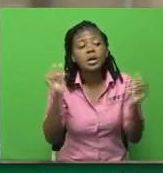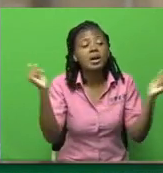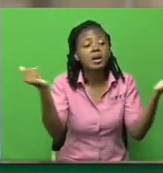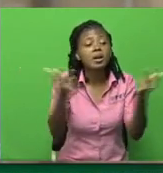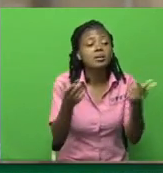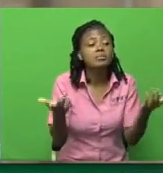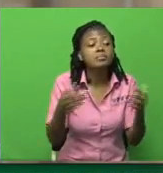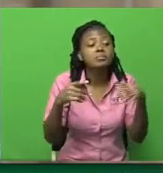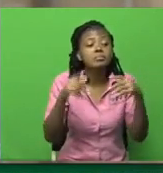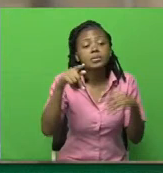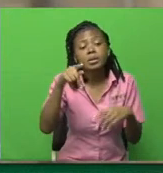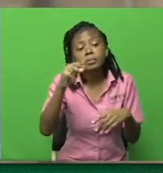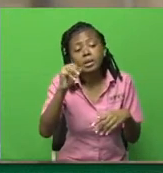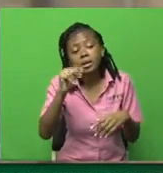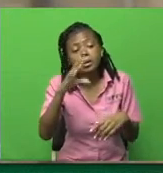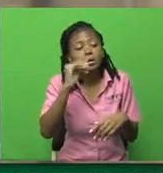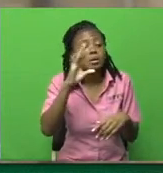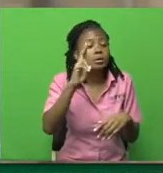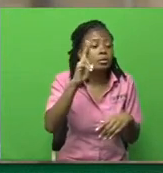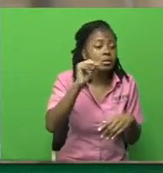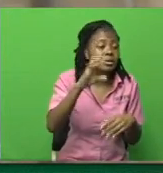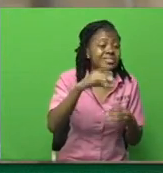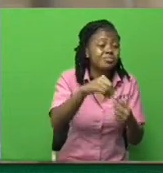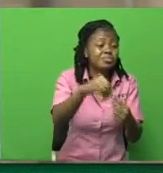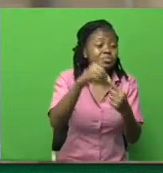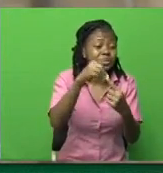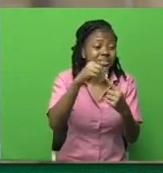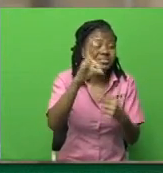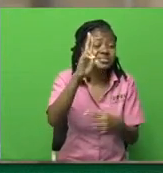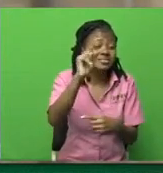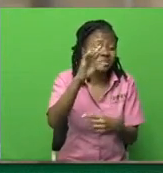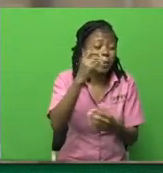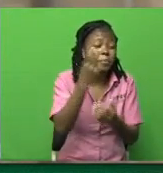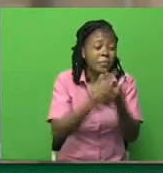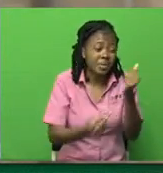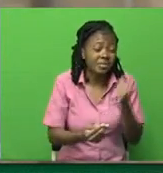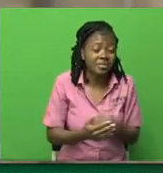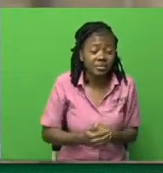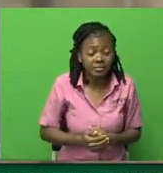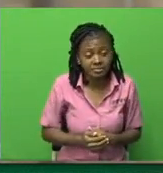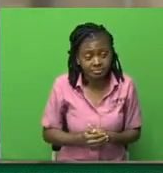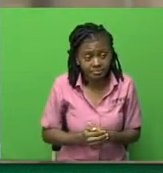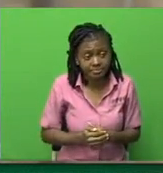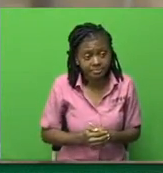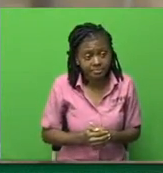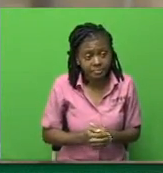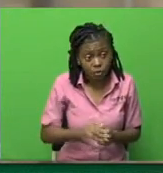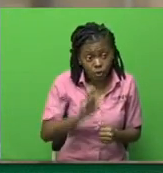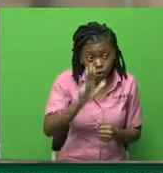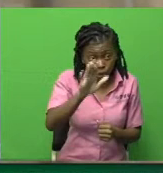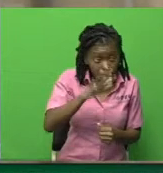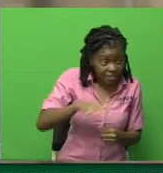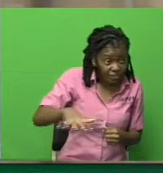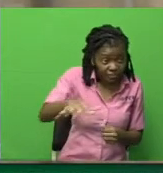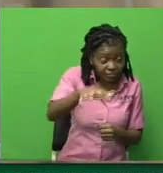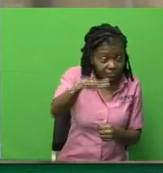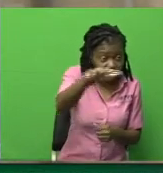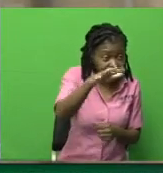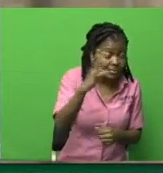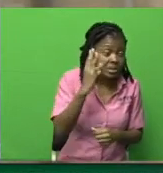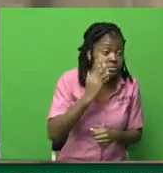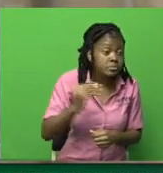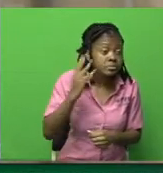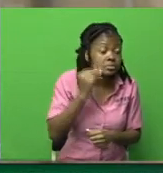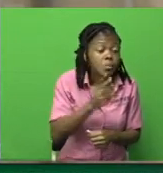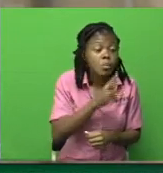this side and that especially those on the other side your constituencies are also being affected by an unreliable water